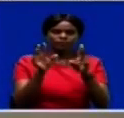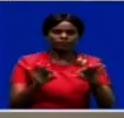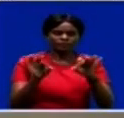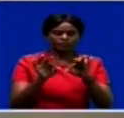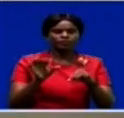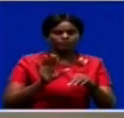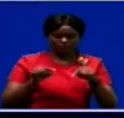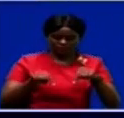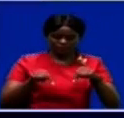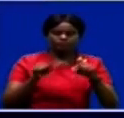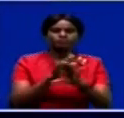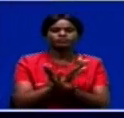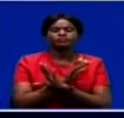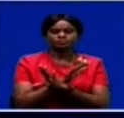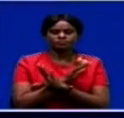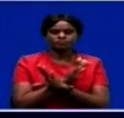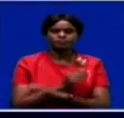Zambia.